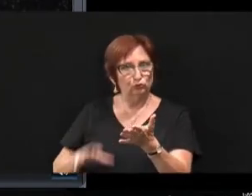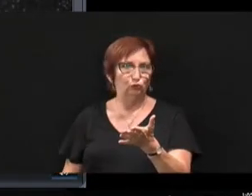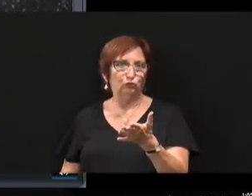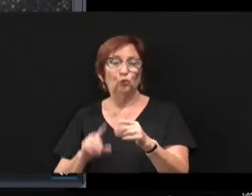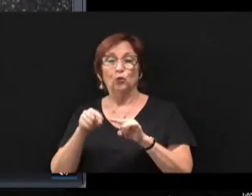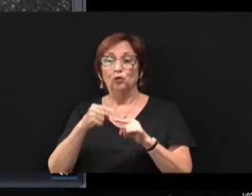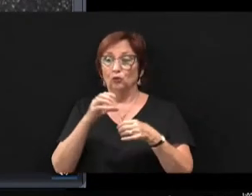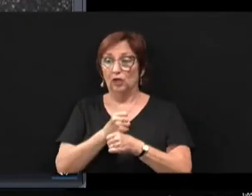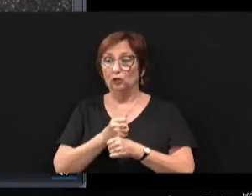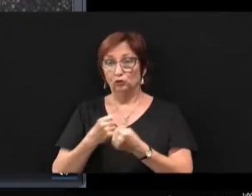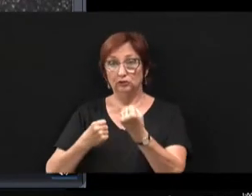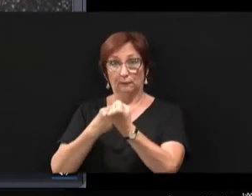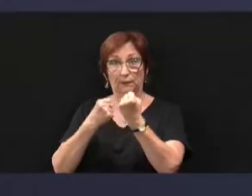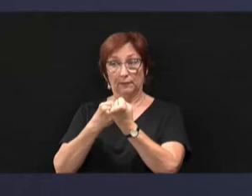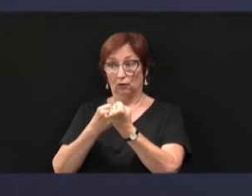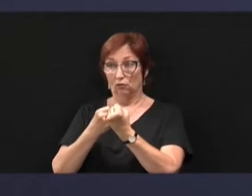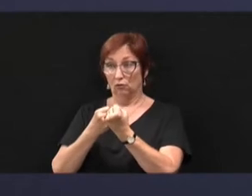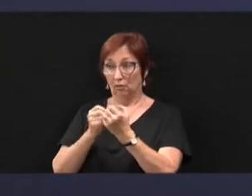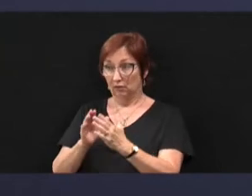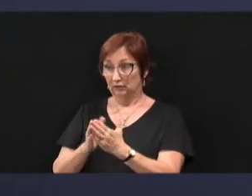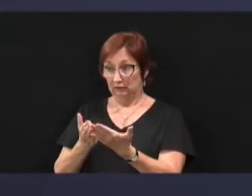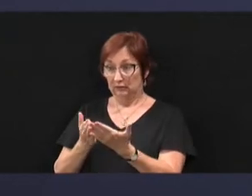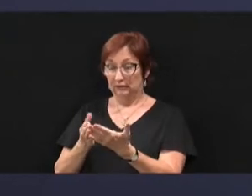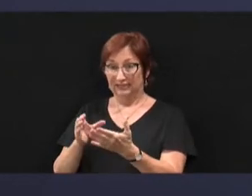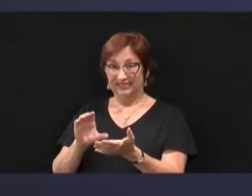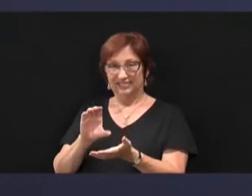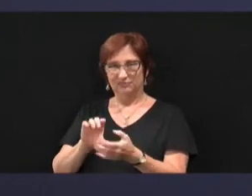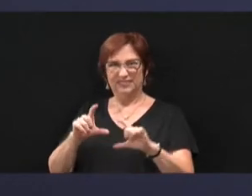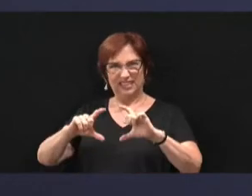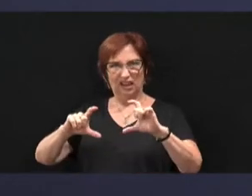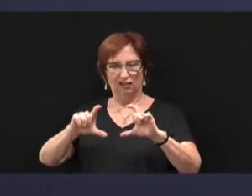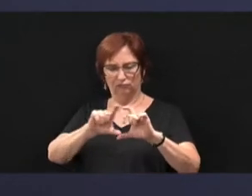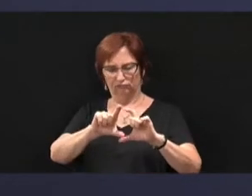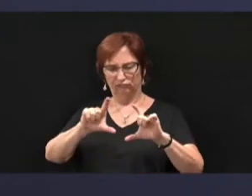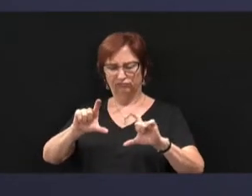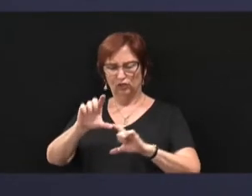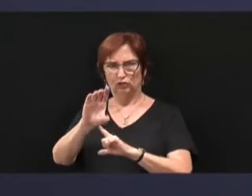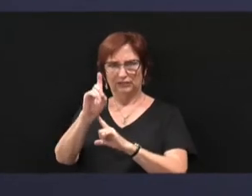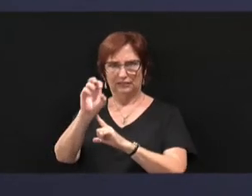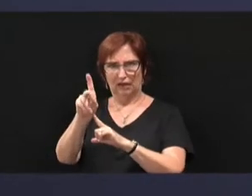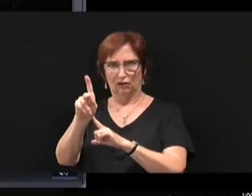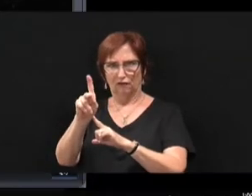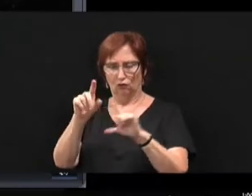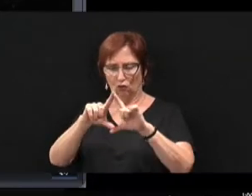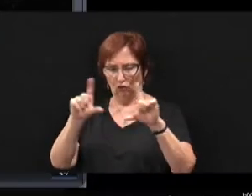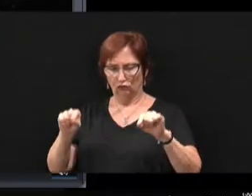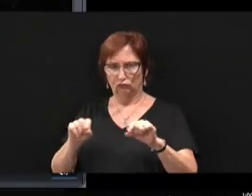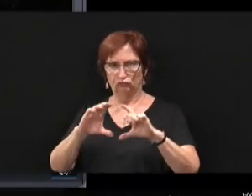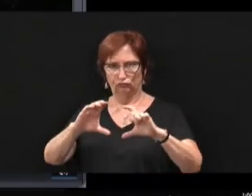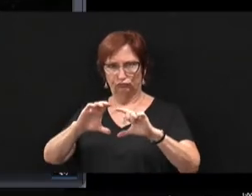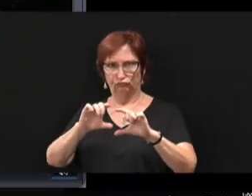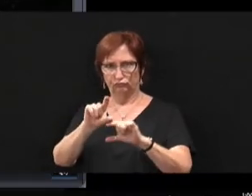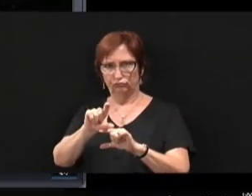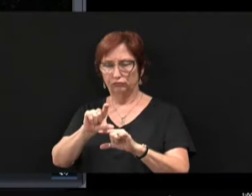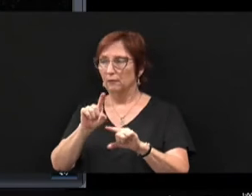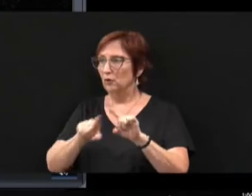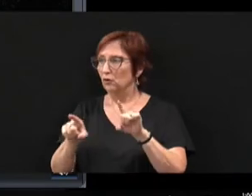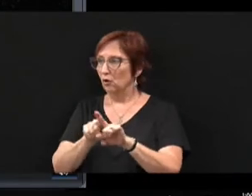take this out, and you'll also find a card like this that I also want you to take